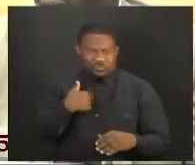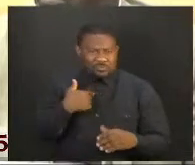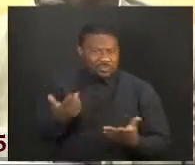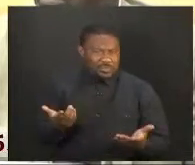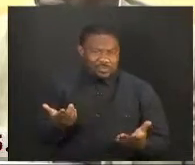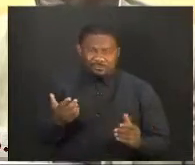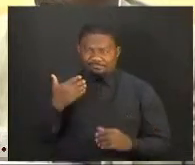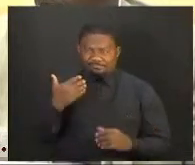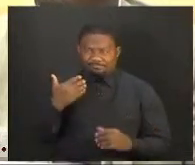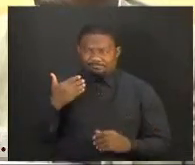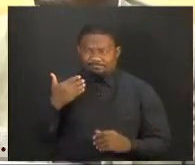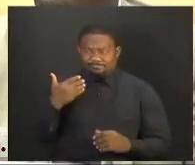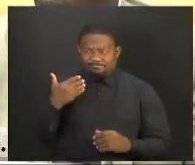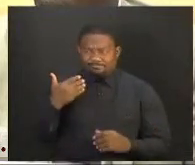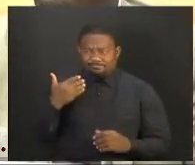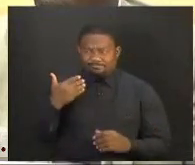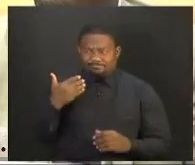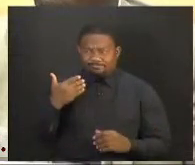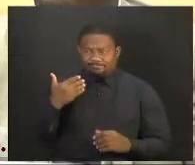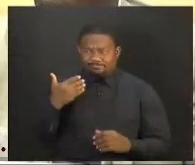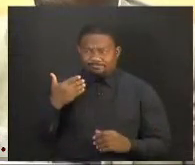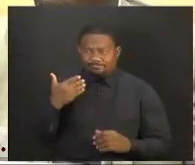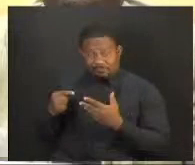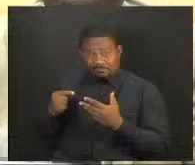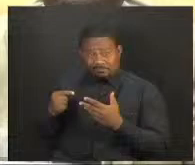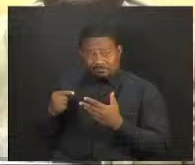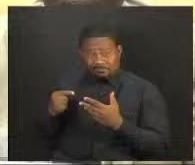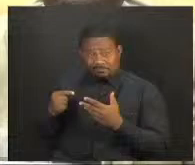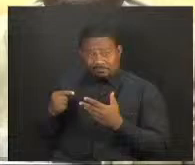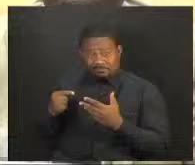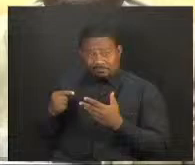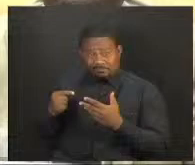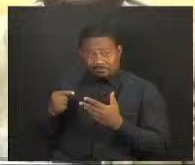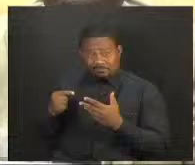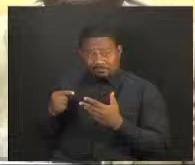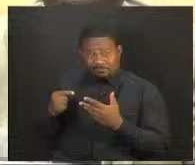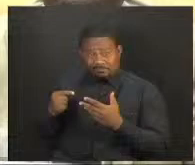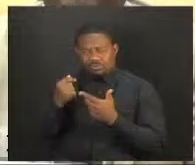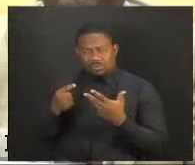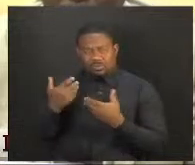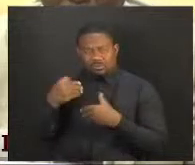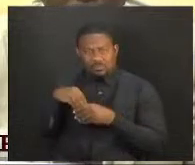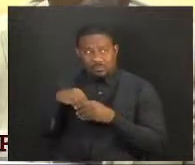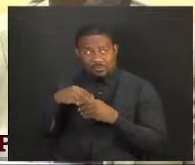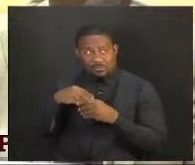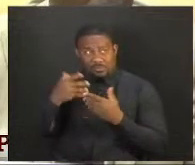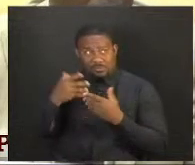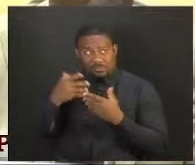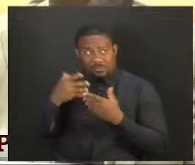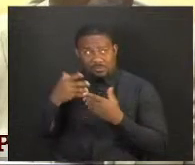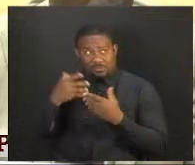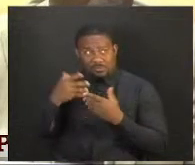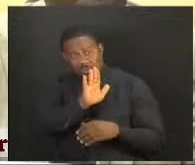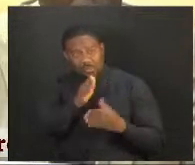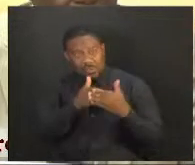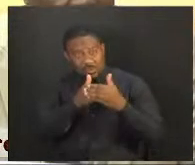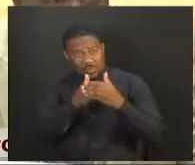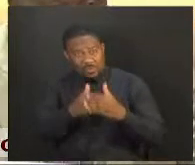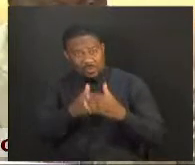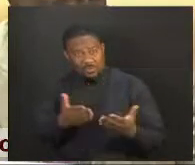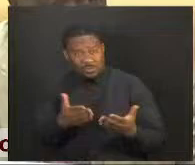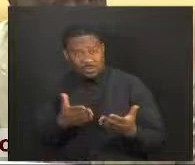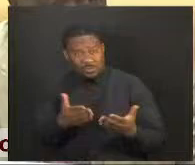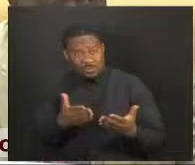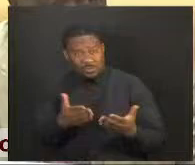the, not the order paper, the votes and proceedings. Mr. Speaker, under your able leadership, you provided us with